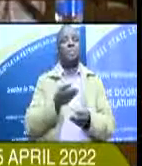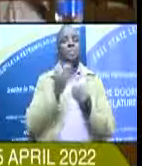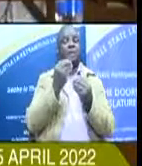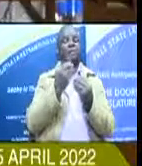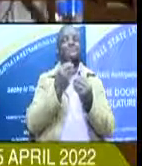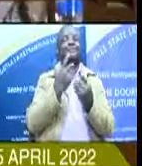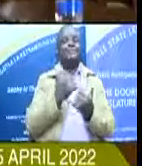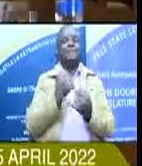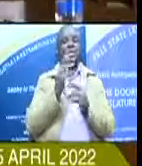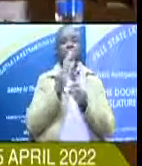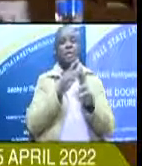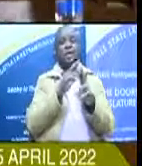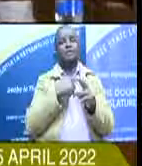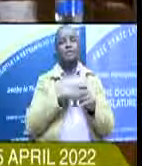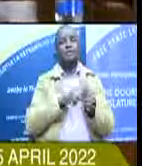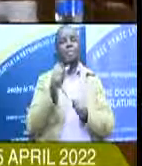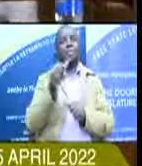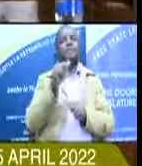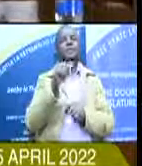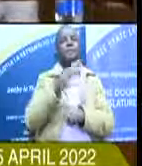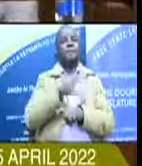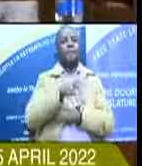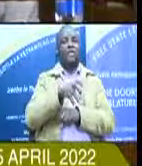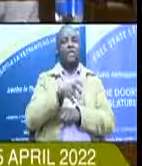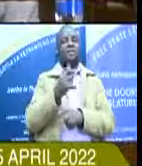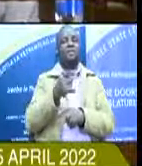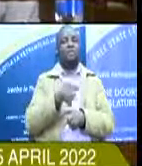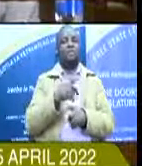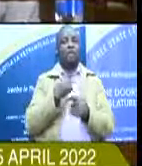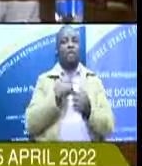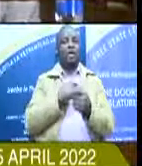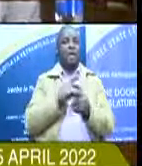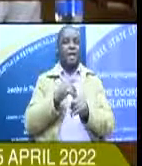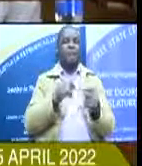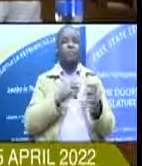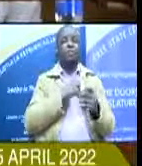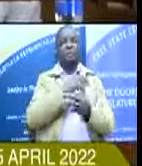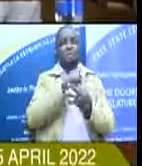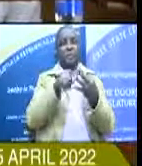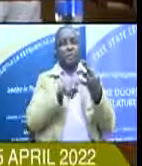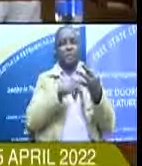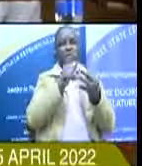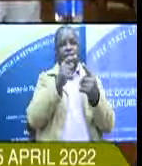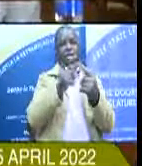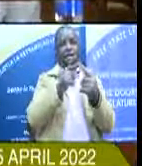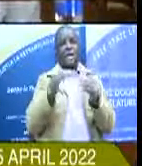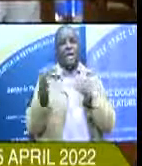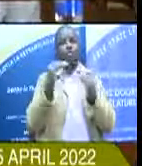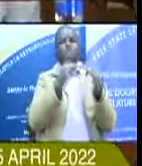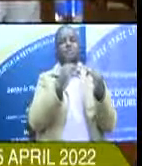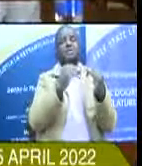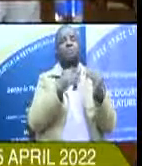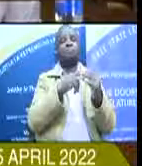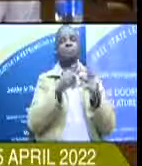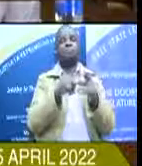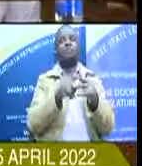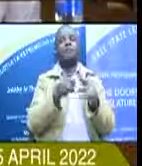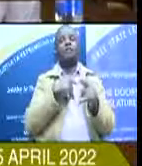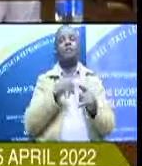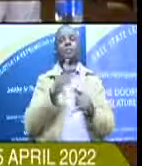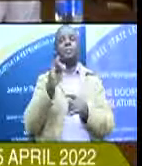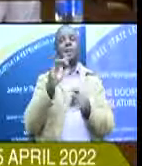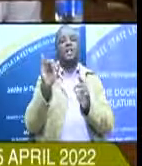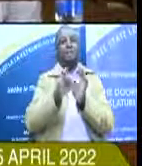the best performing province in response to COVID-19 under the following three categories: equity among the insured and